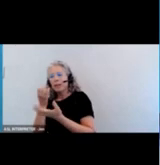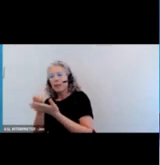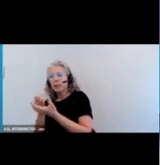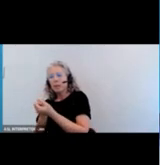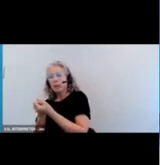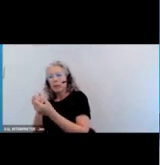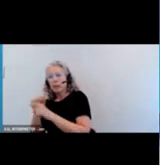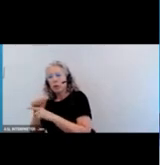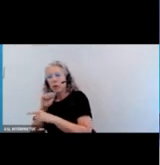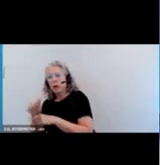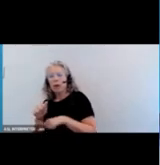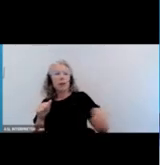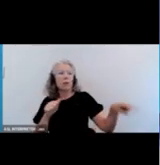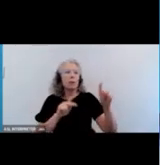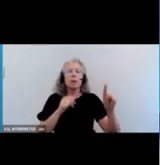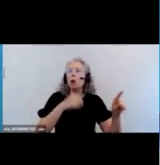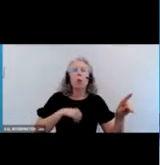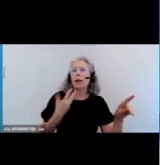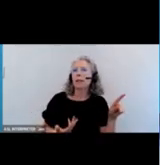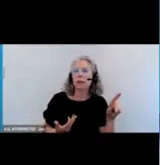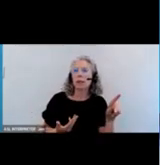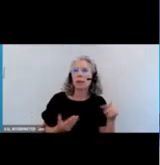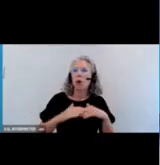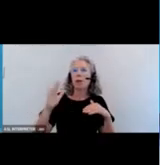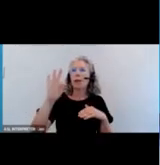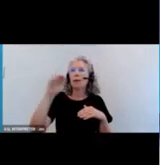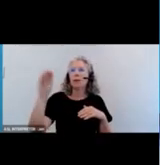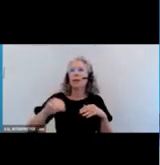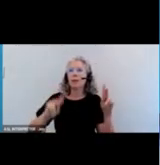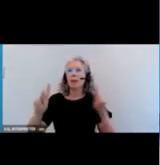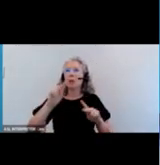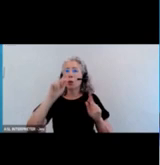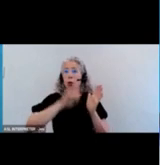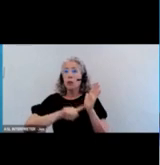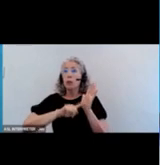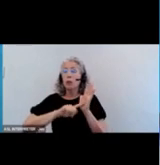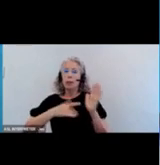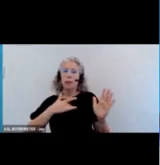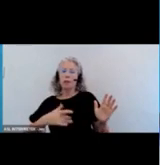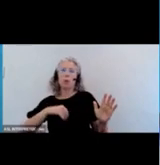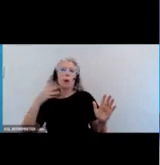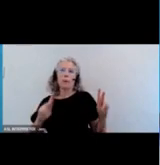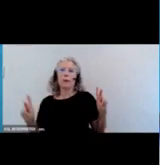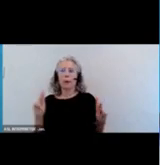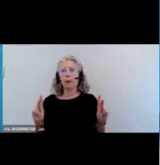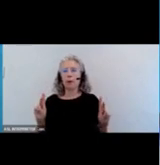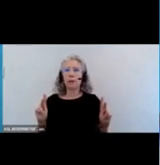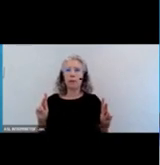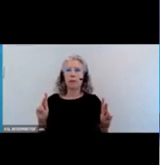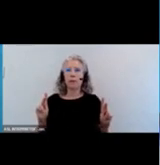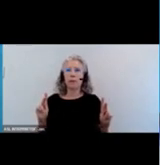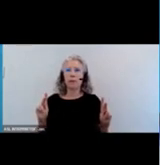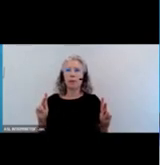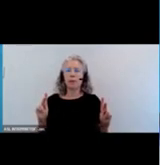practice, are people who aren't white. So that's like over 90% of the people who are researched are typically white people.